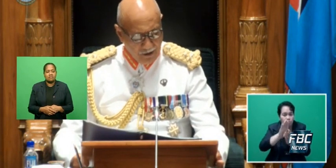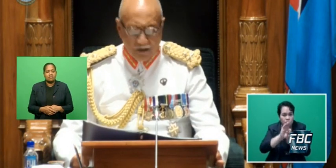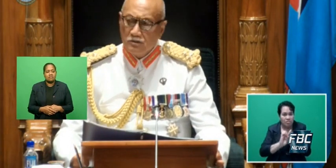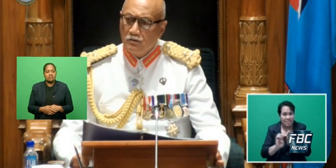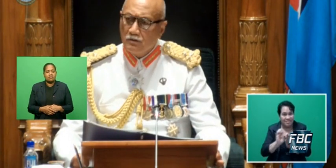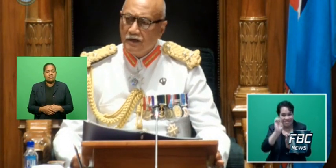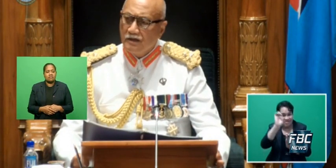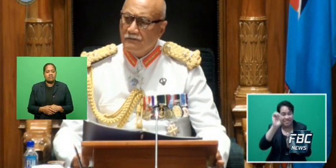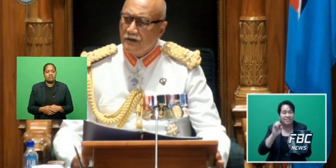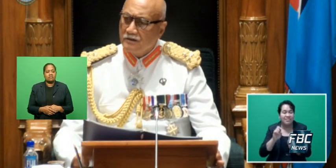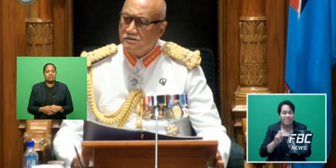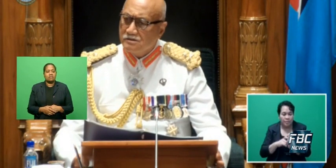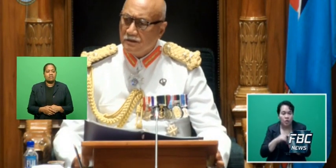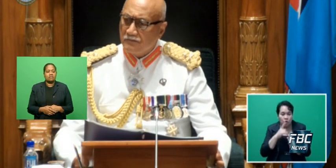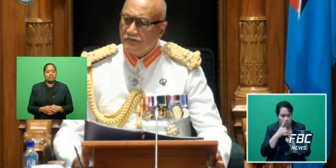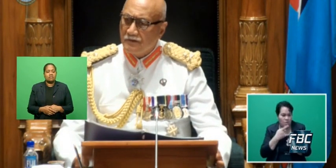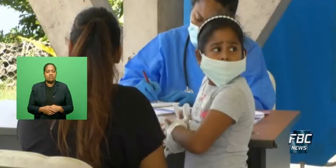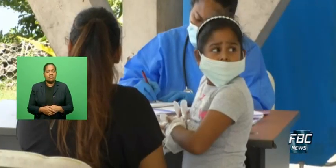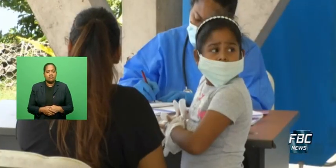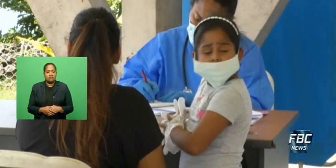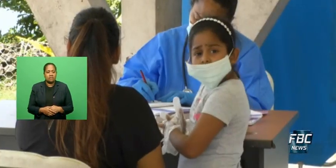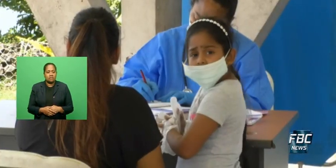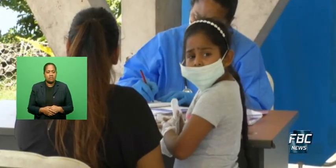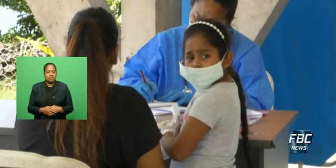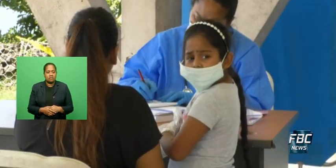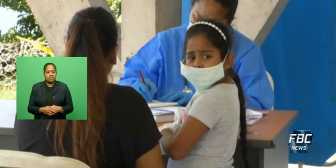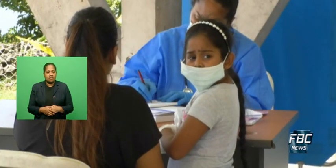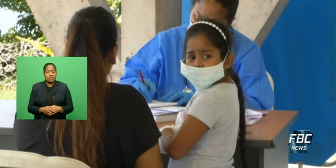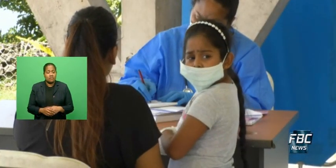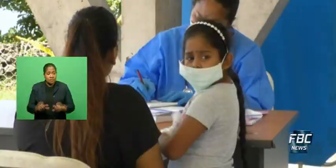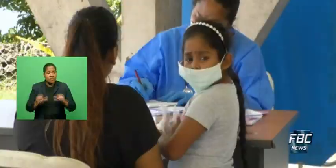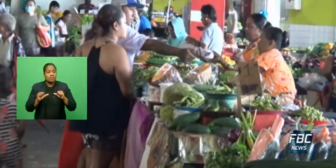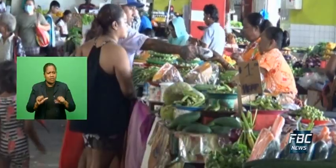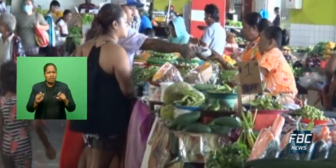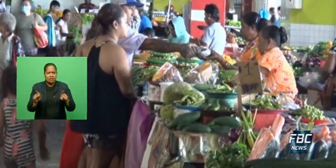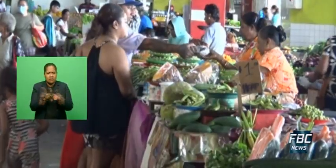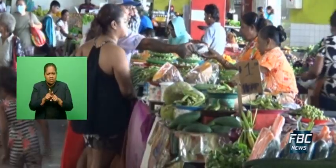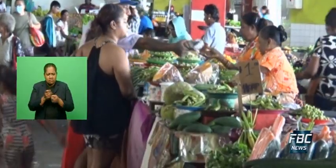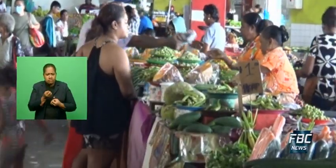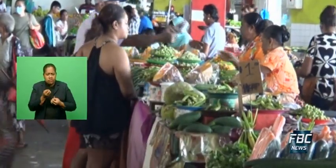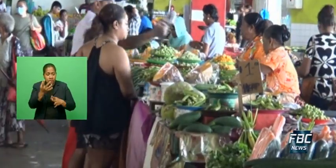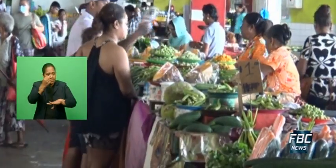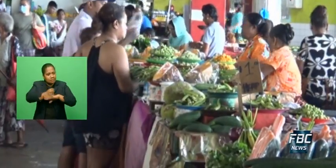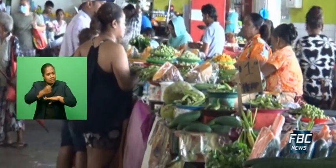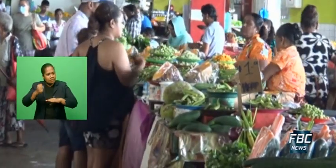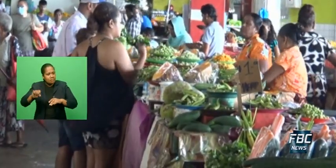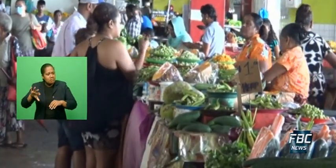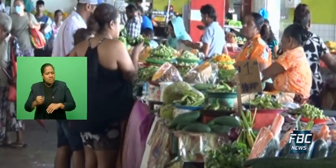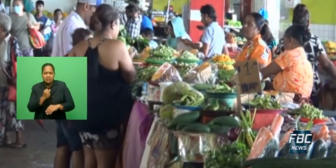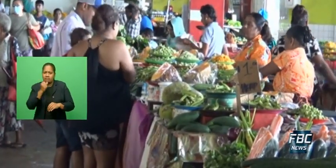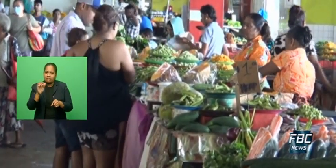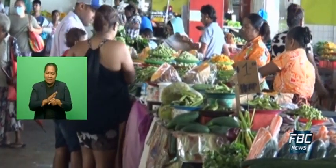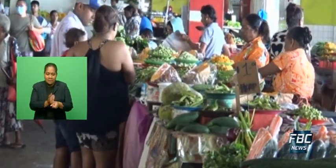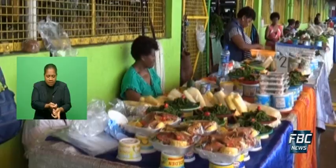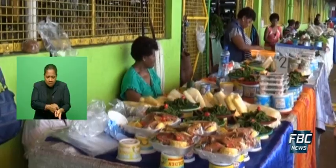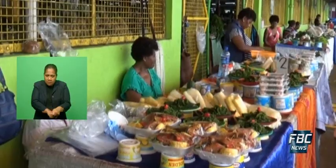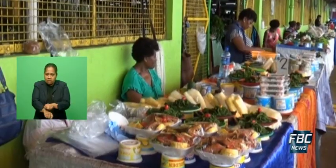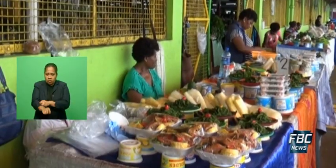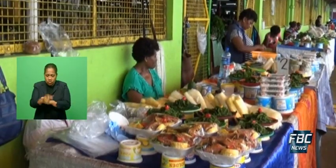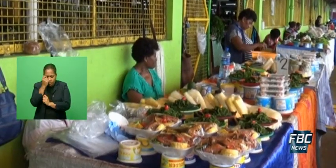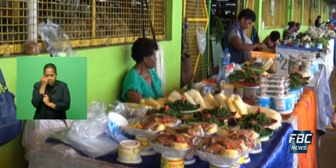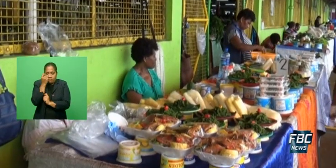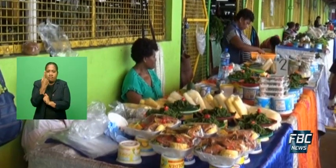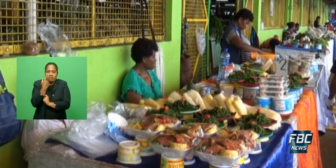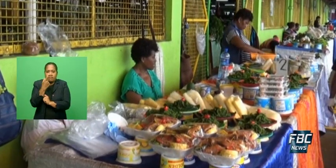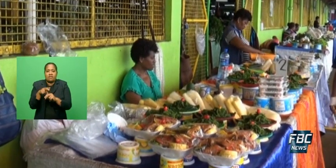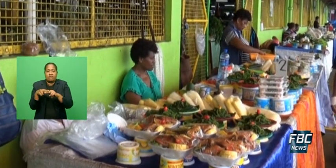took to contain the virus itself. The President also stressed that government must make every effort to realize Fijians'